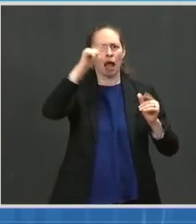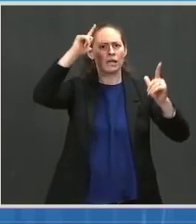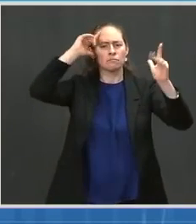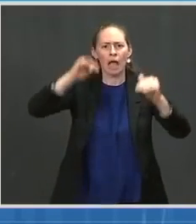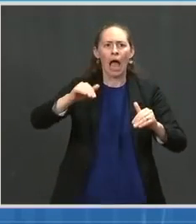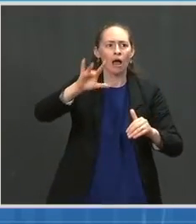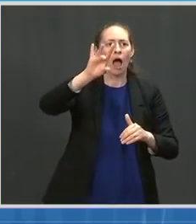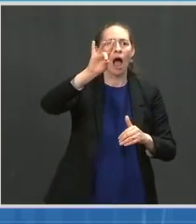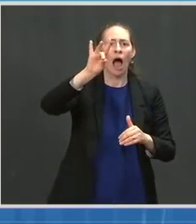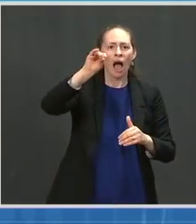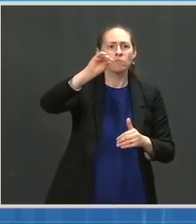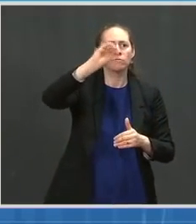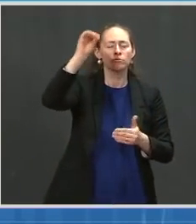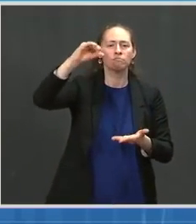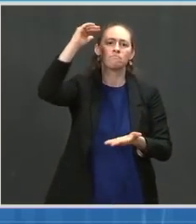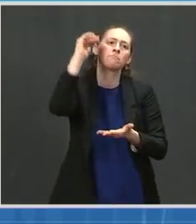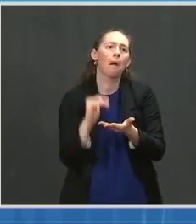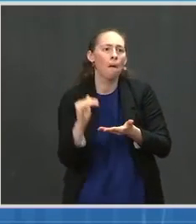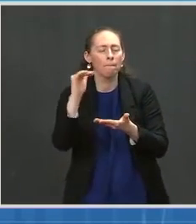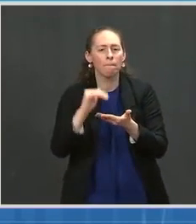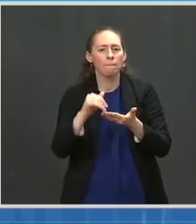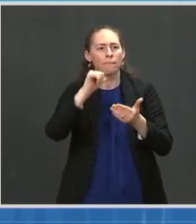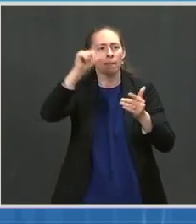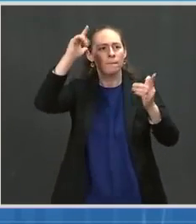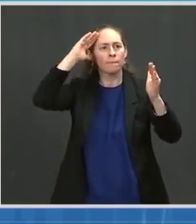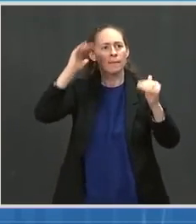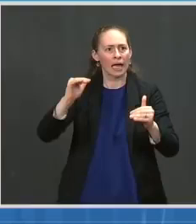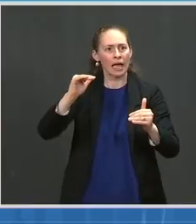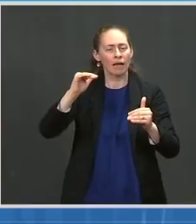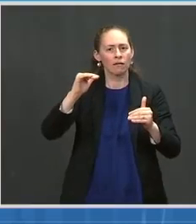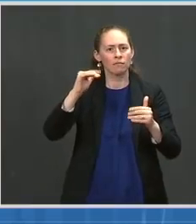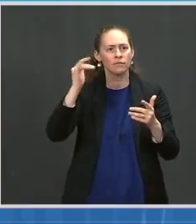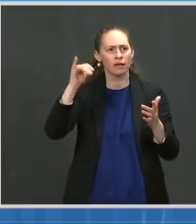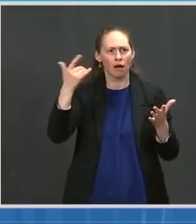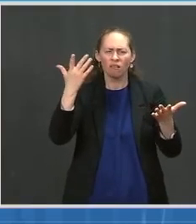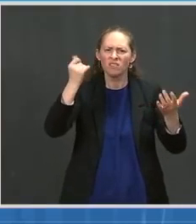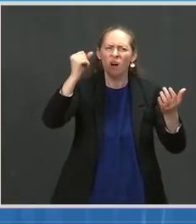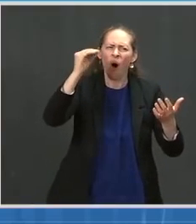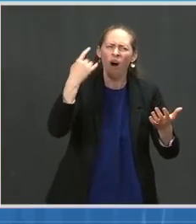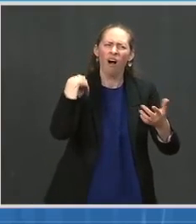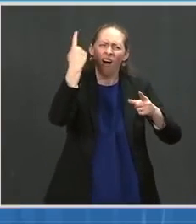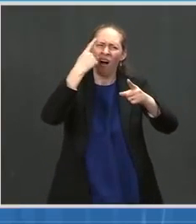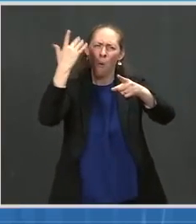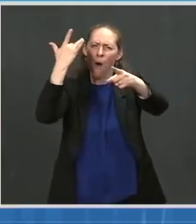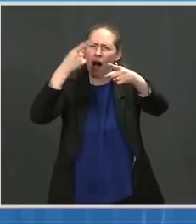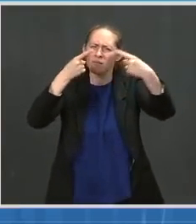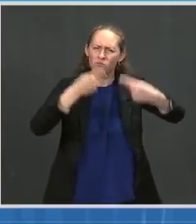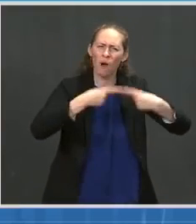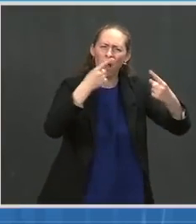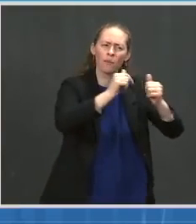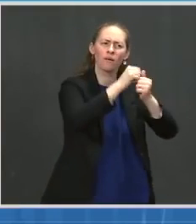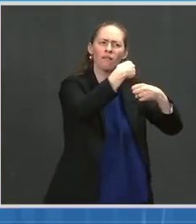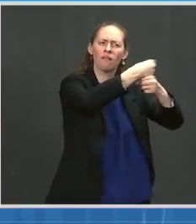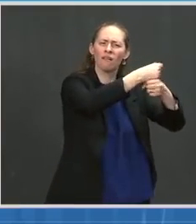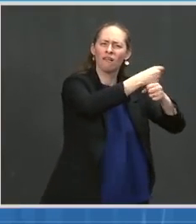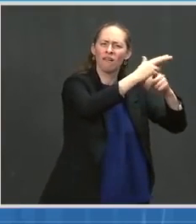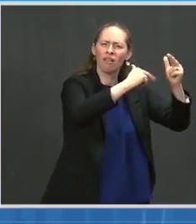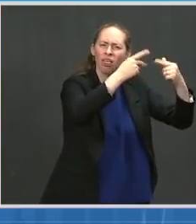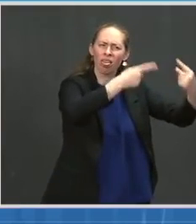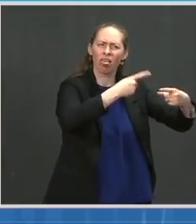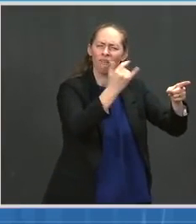80% now? And why has J&J struggled so much more with production than any other authorized vaccine here in the US?